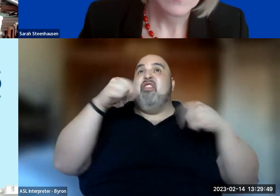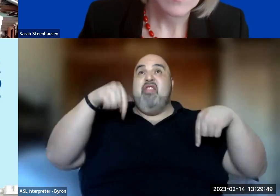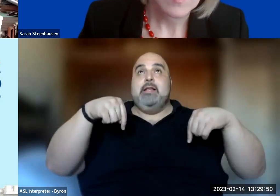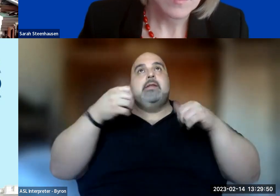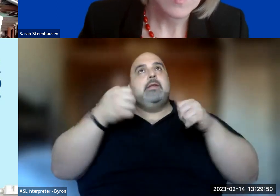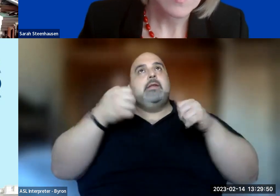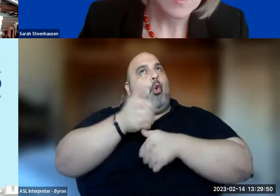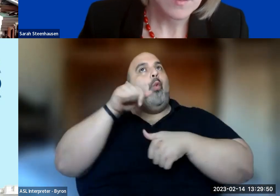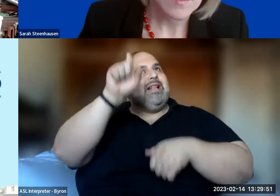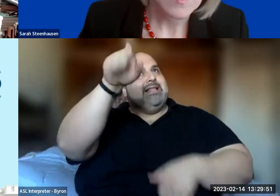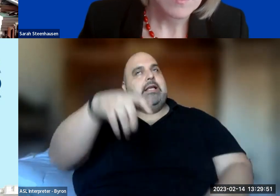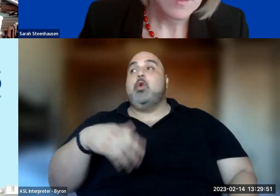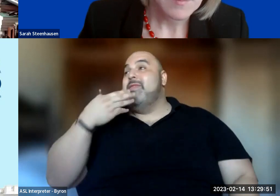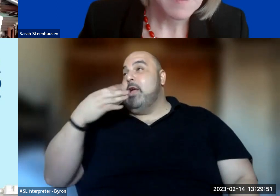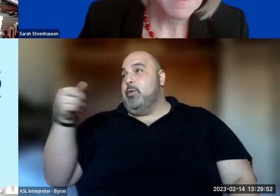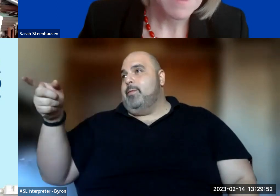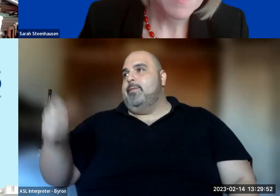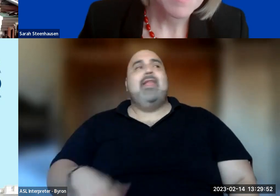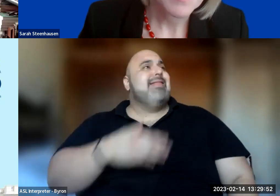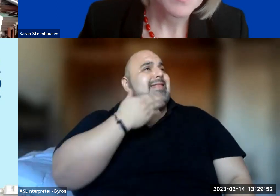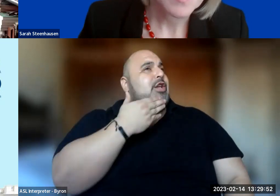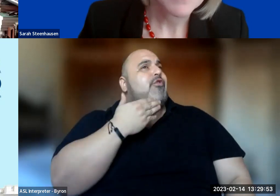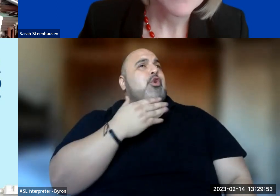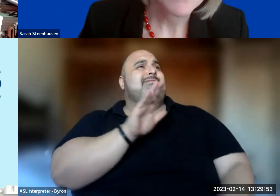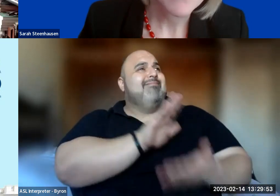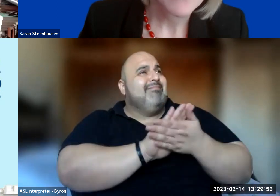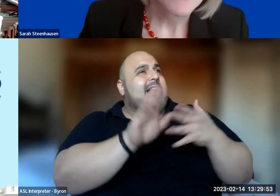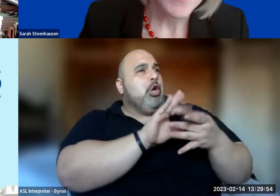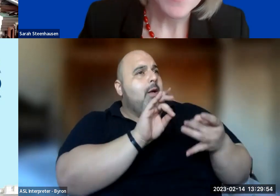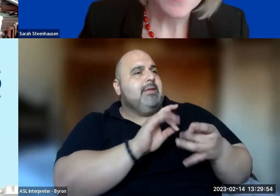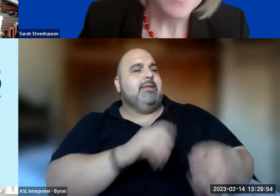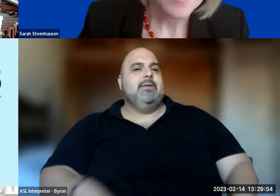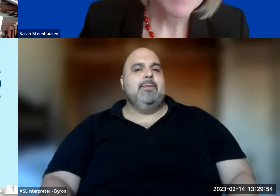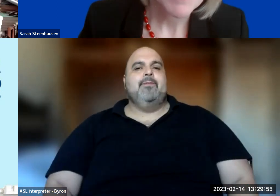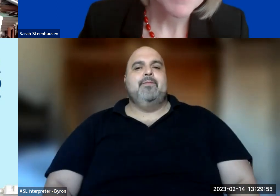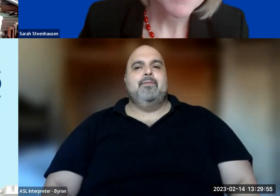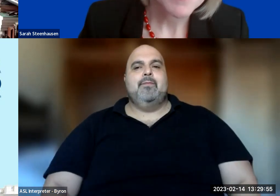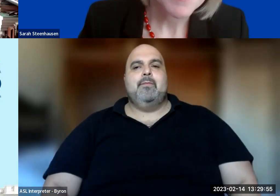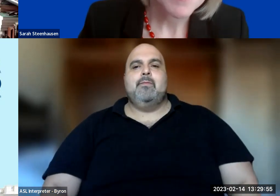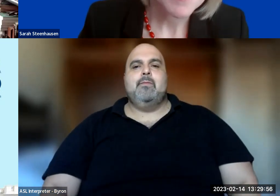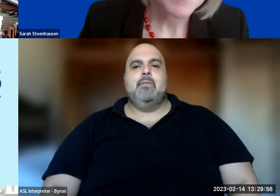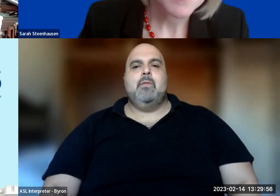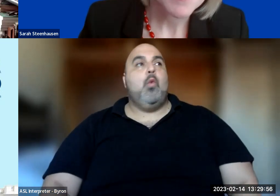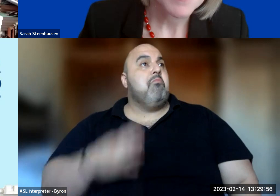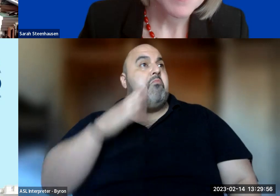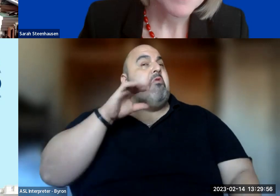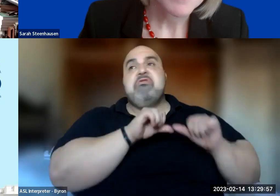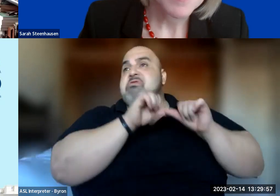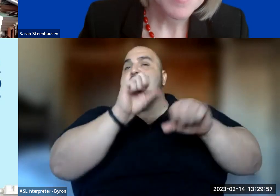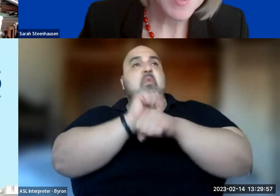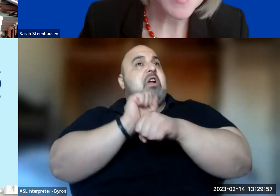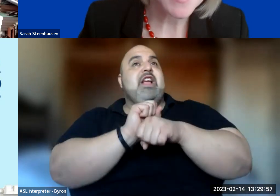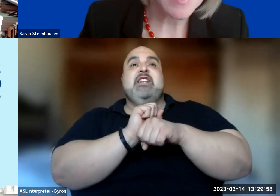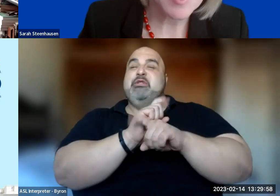you. Thank you for your kind comments. And we will continue working toward our